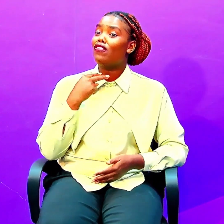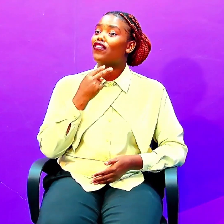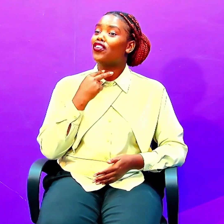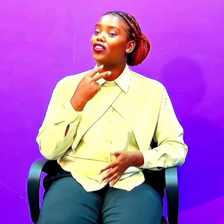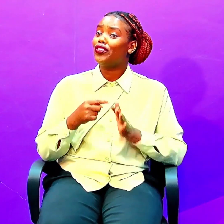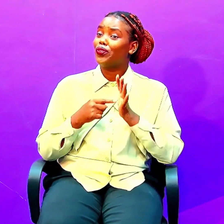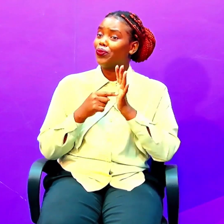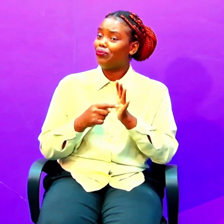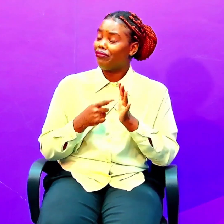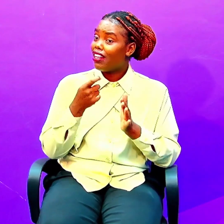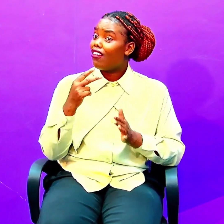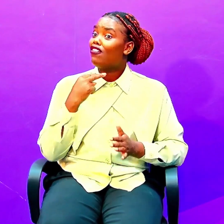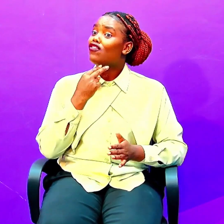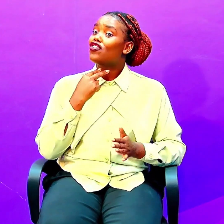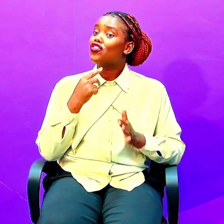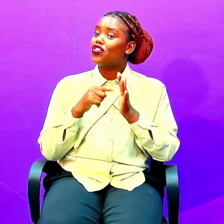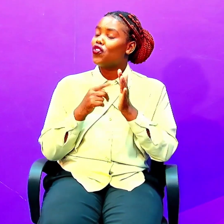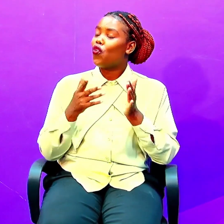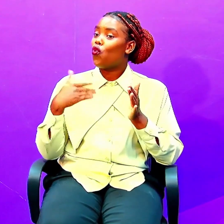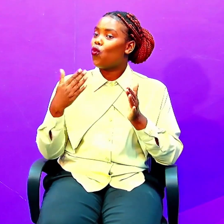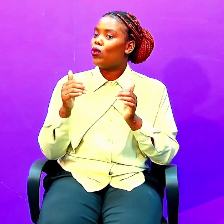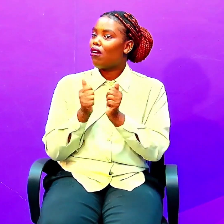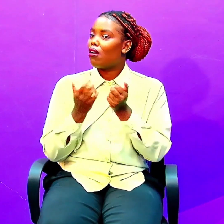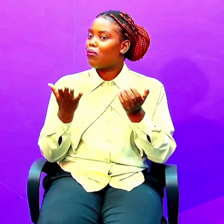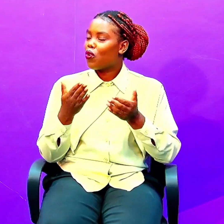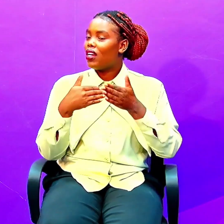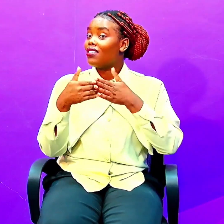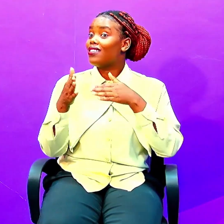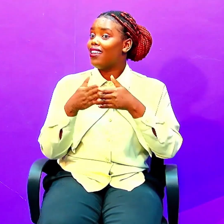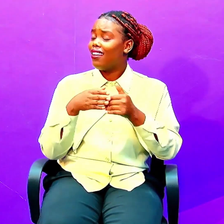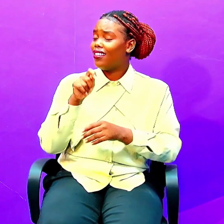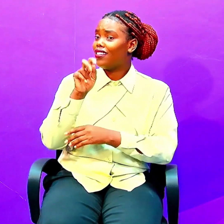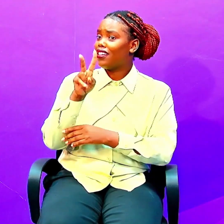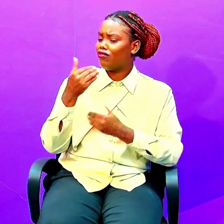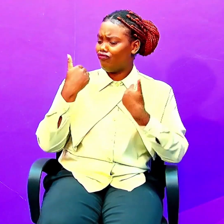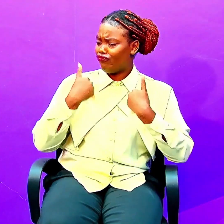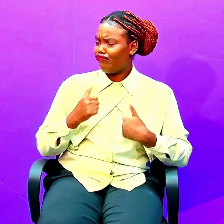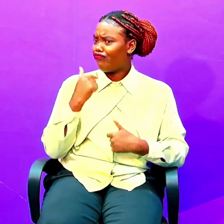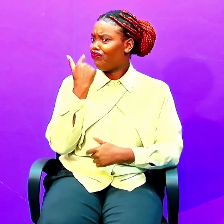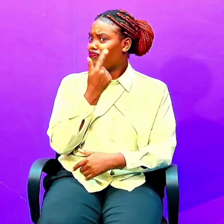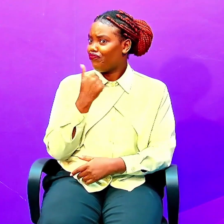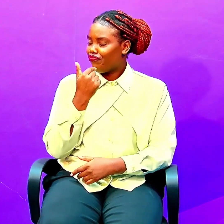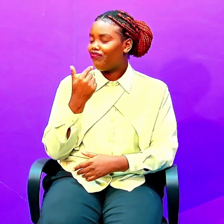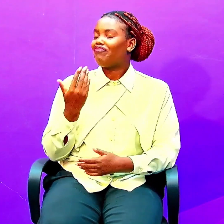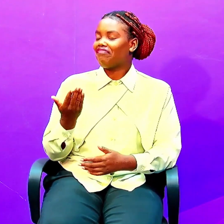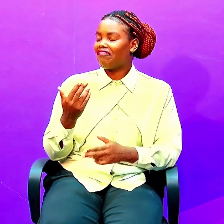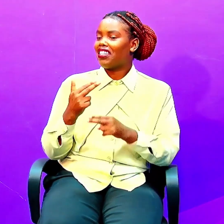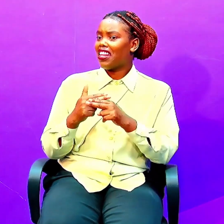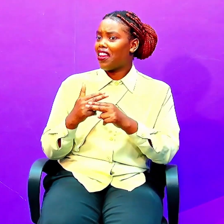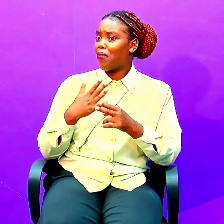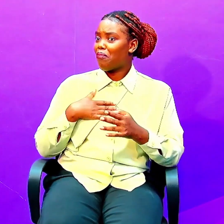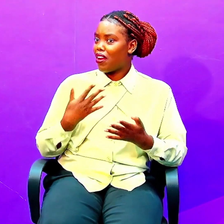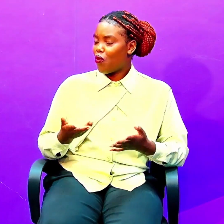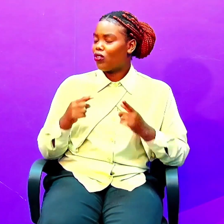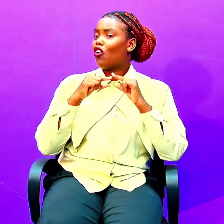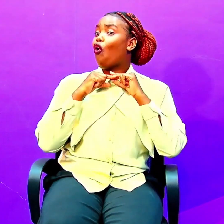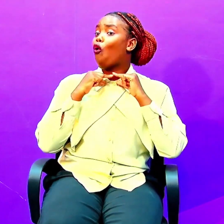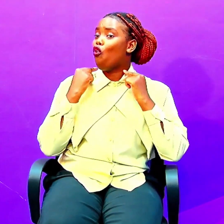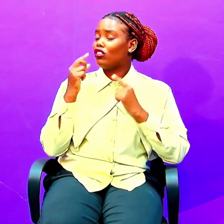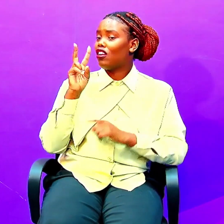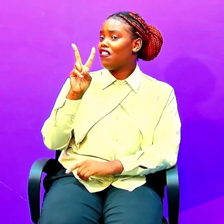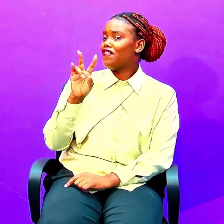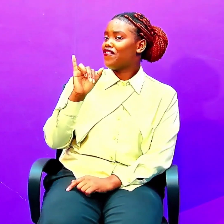Hello, dear viewers. Welcome back to another episode of The Voice Show. And on The Voice Show here at Science TV, you are with me,